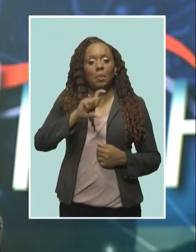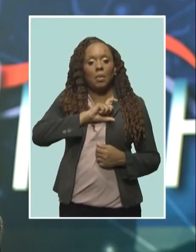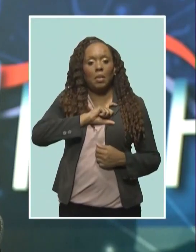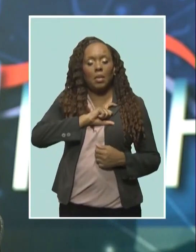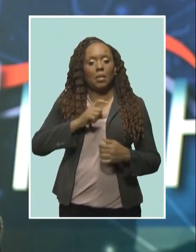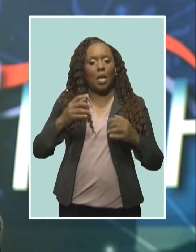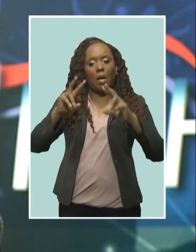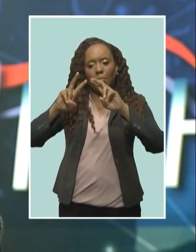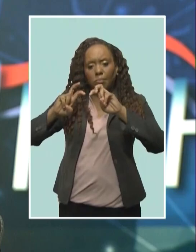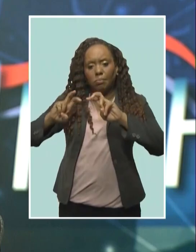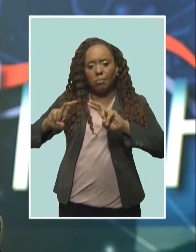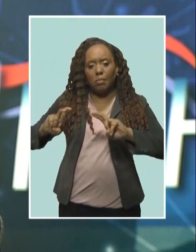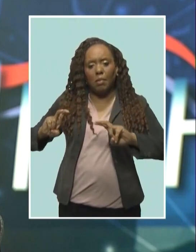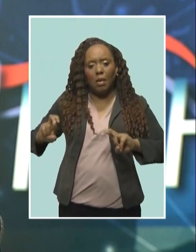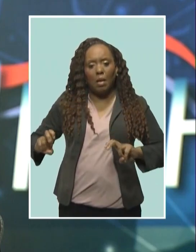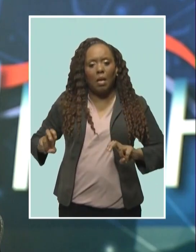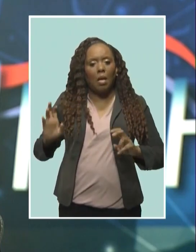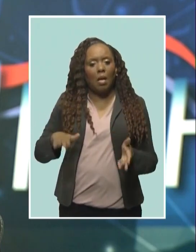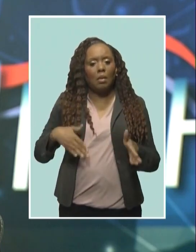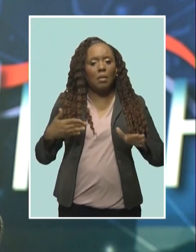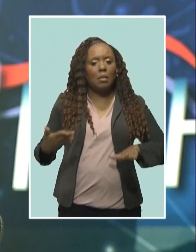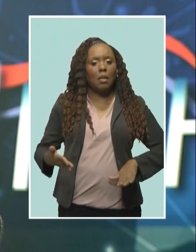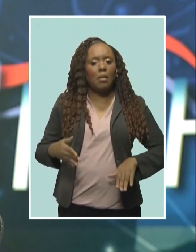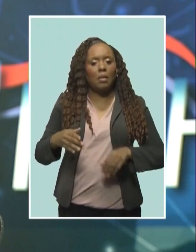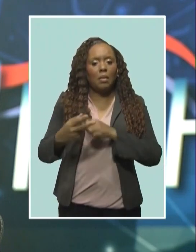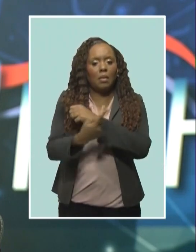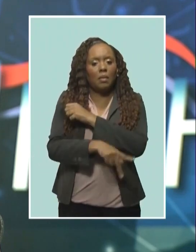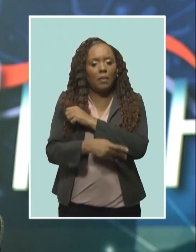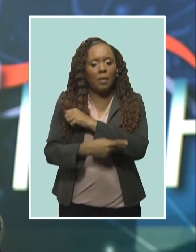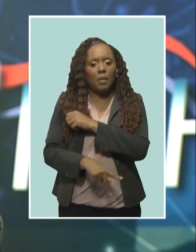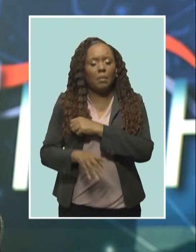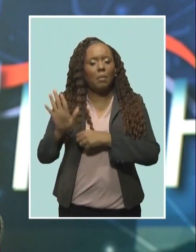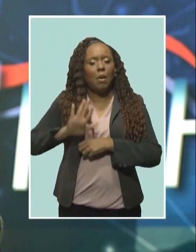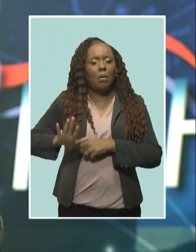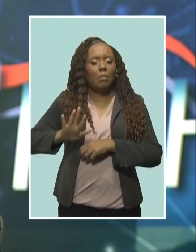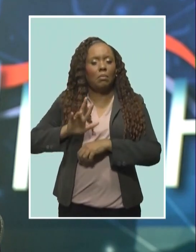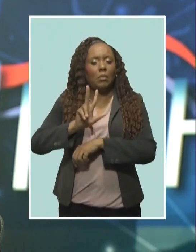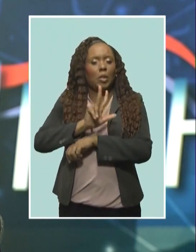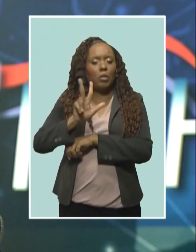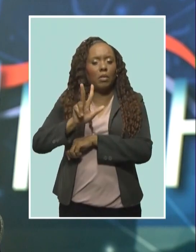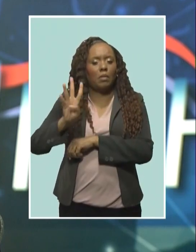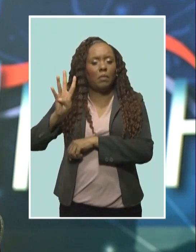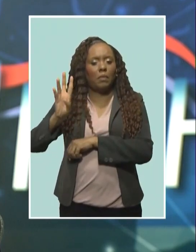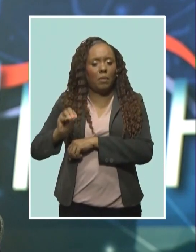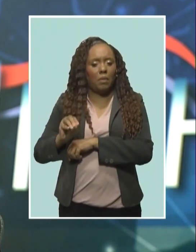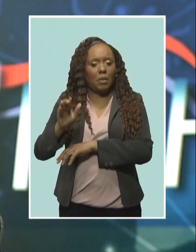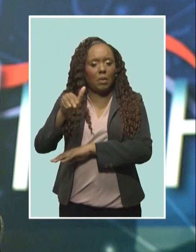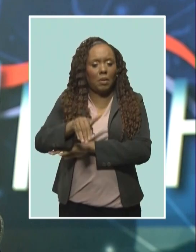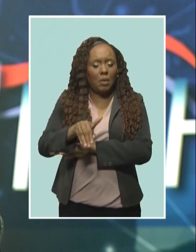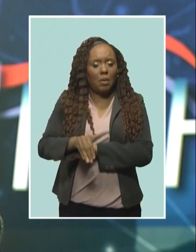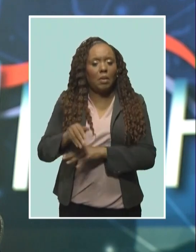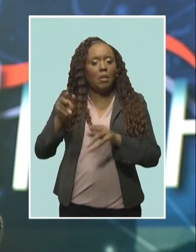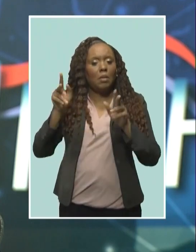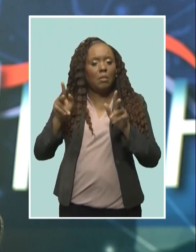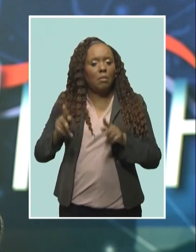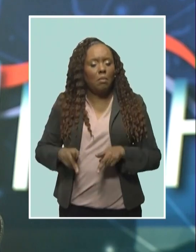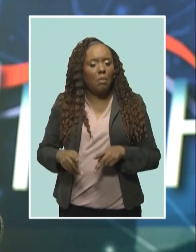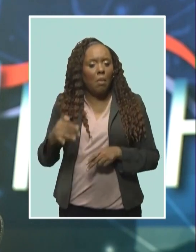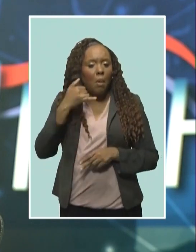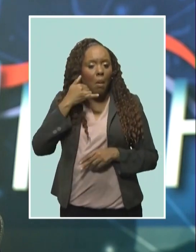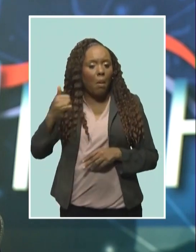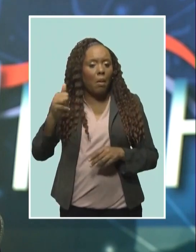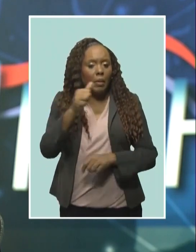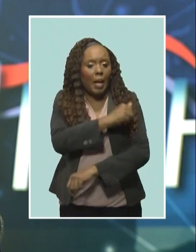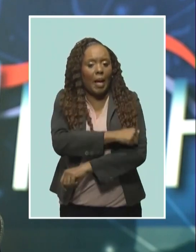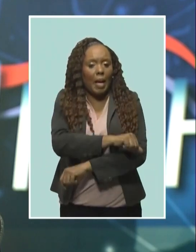Police are on the scene of an unnatural death in Work Hall, St. Philip. They say around 3:40 p.m. they received a report from ambulance